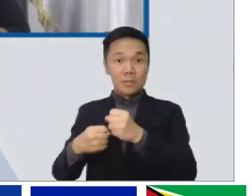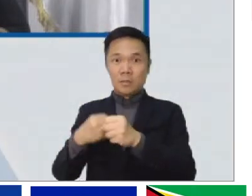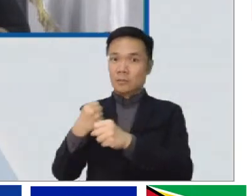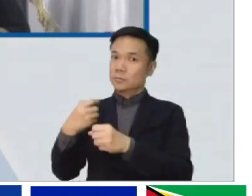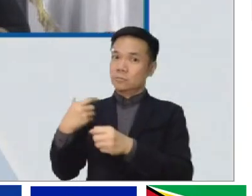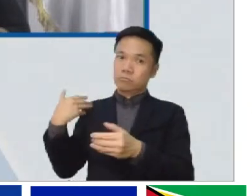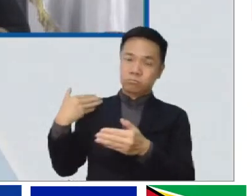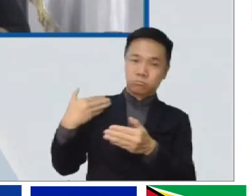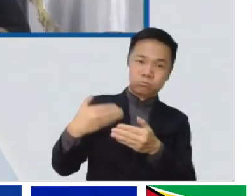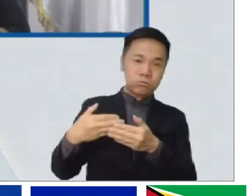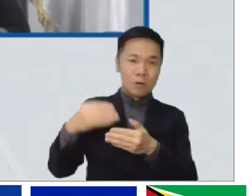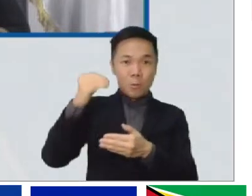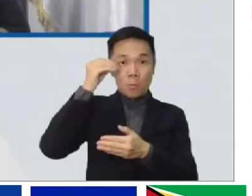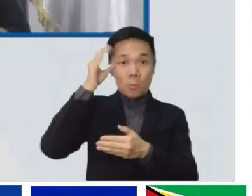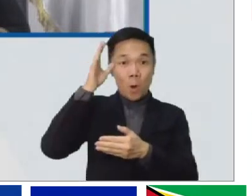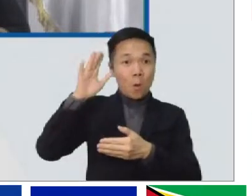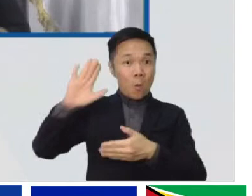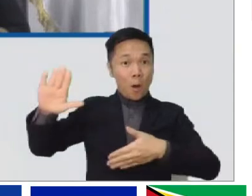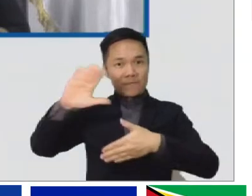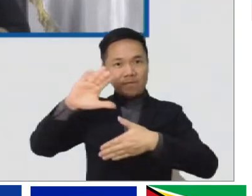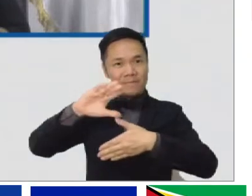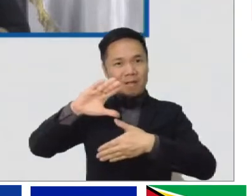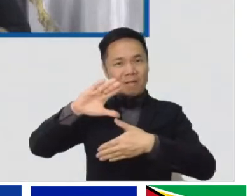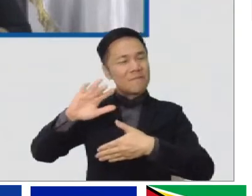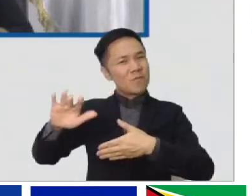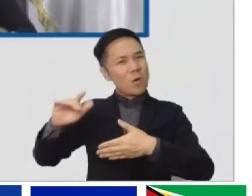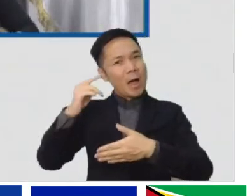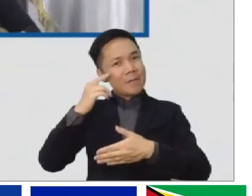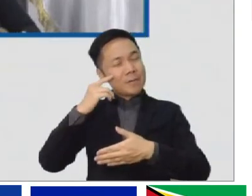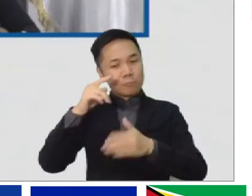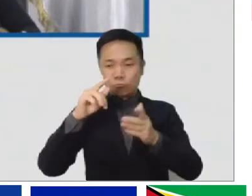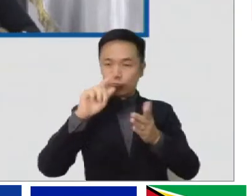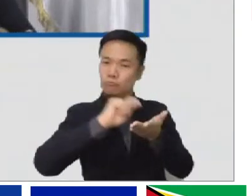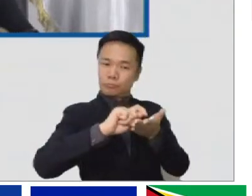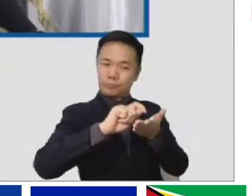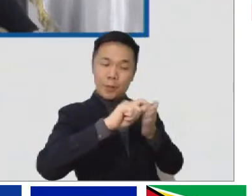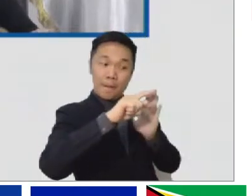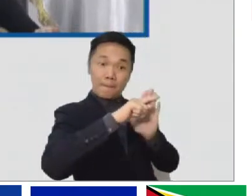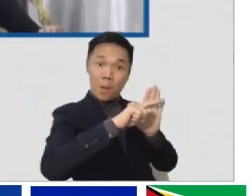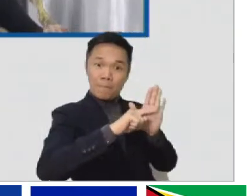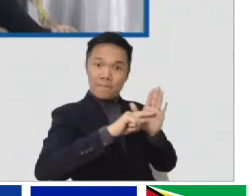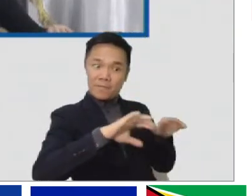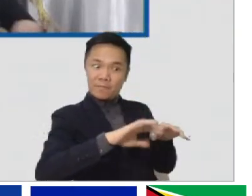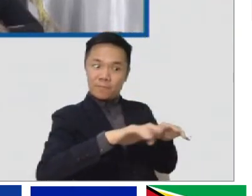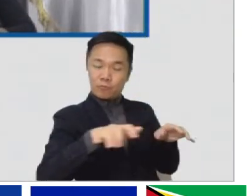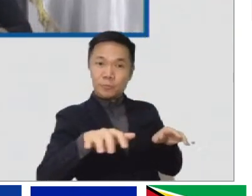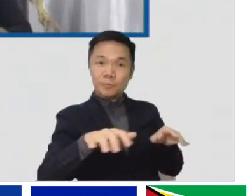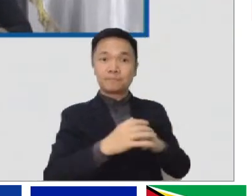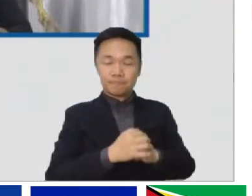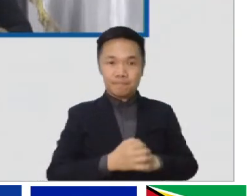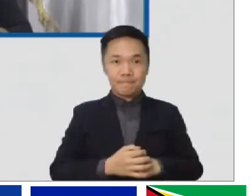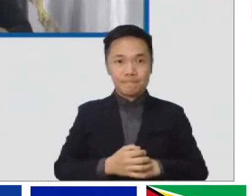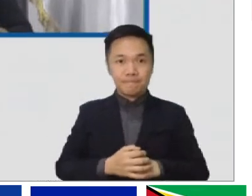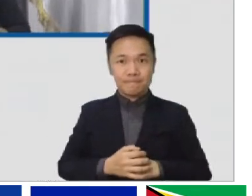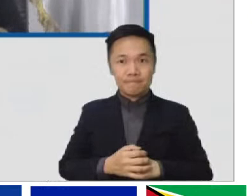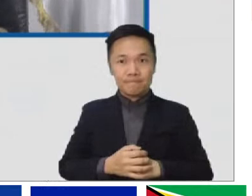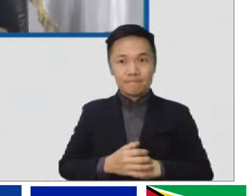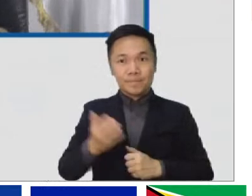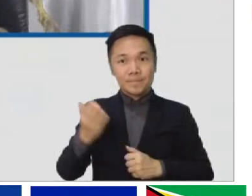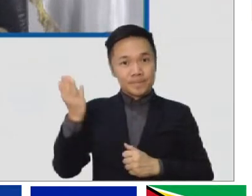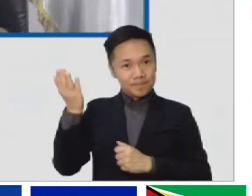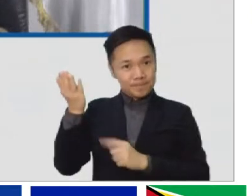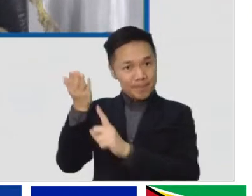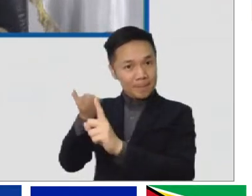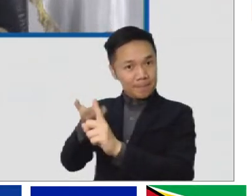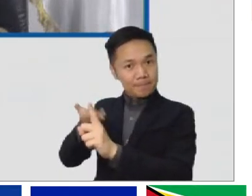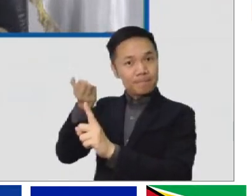American policy-making documents for the region as a whole over time, and also, and admirably,